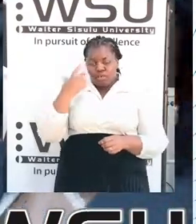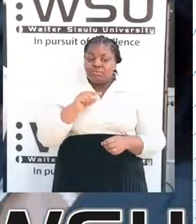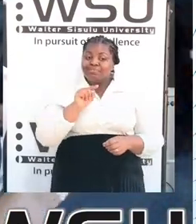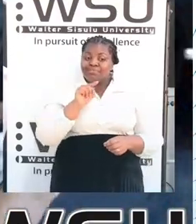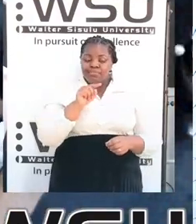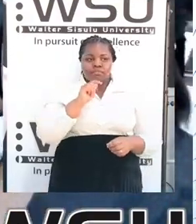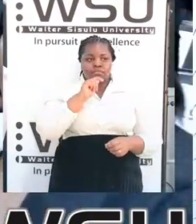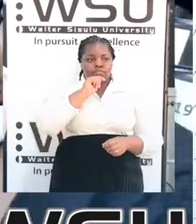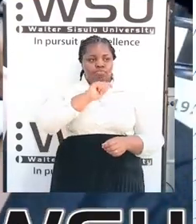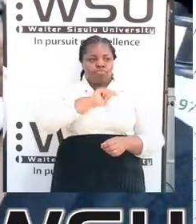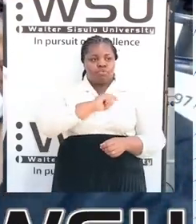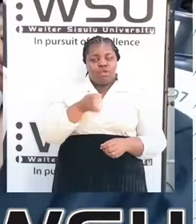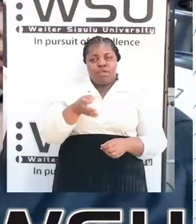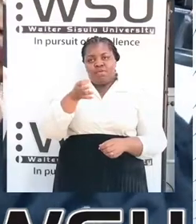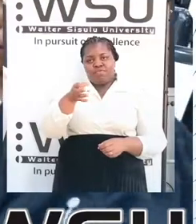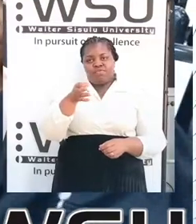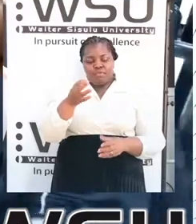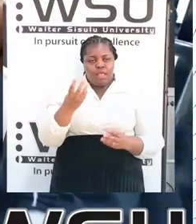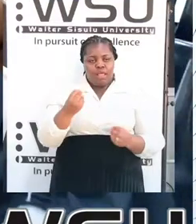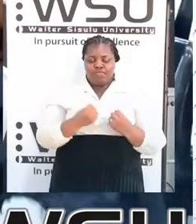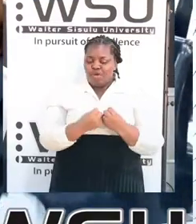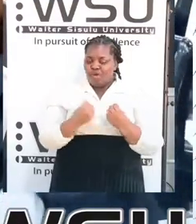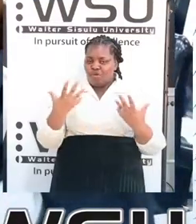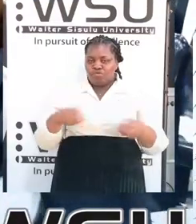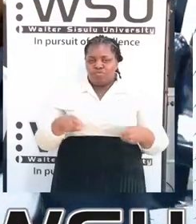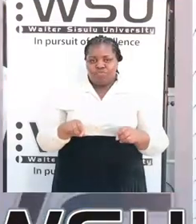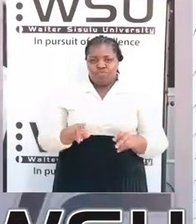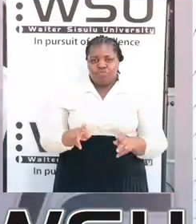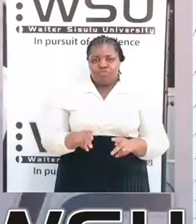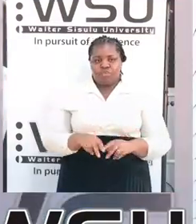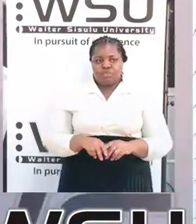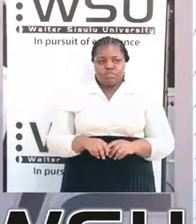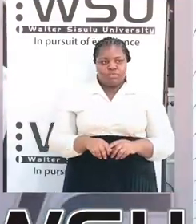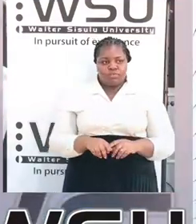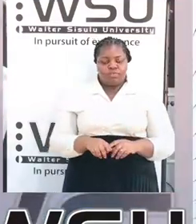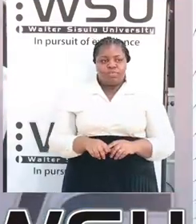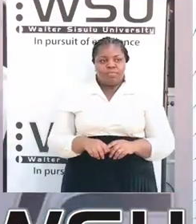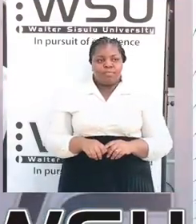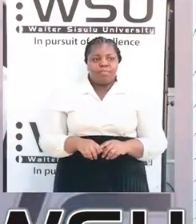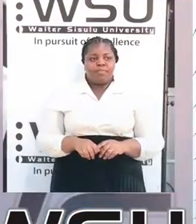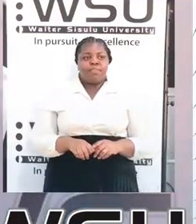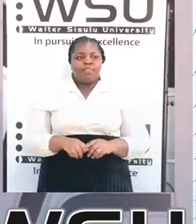that promises a future filled with endless opportunities.